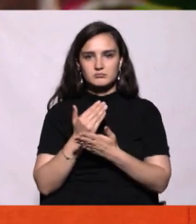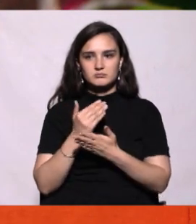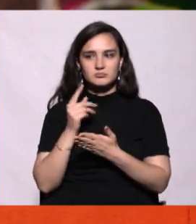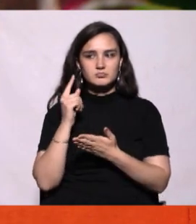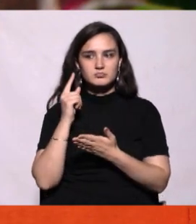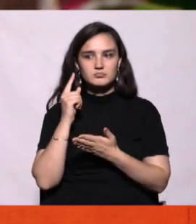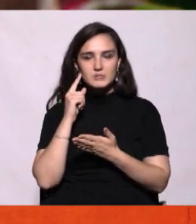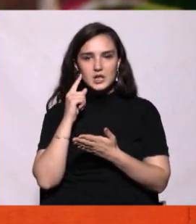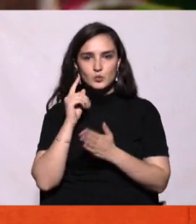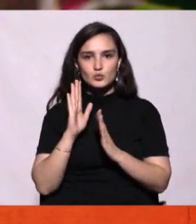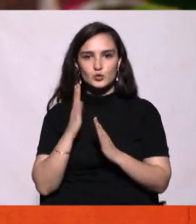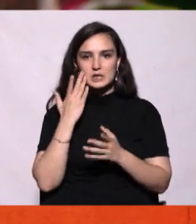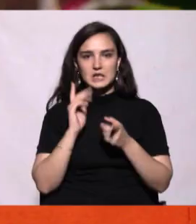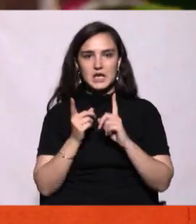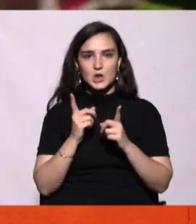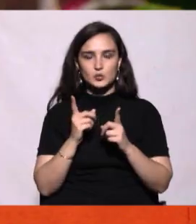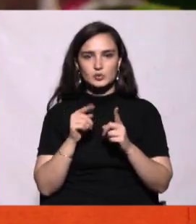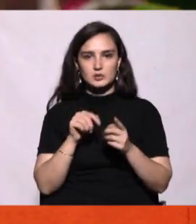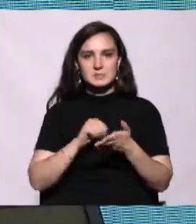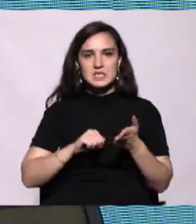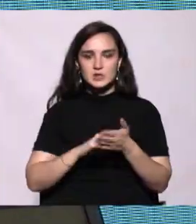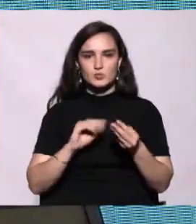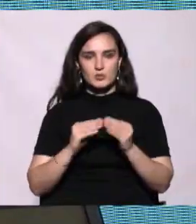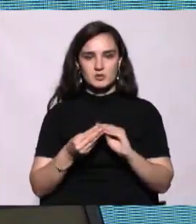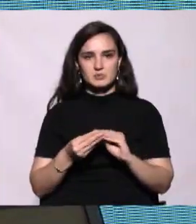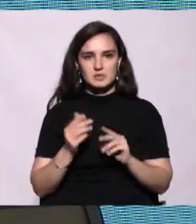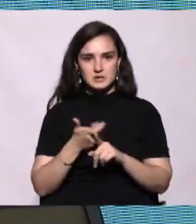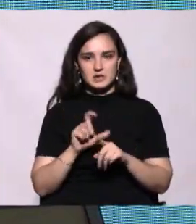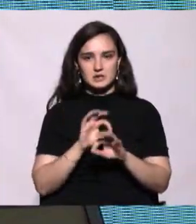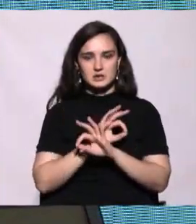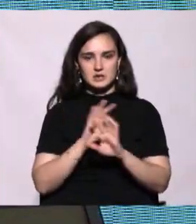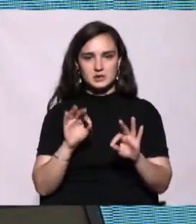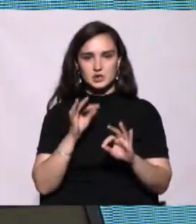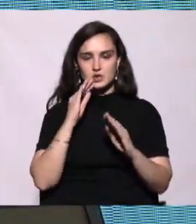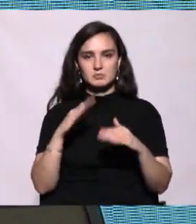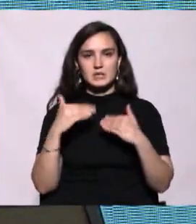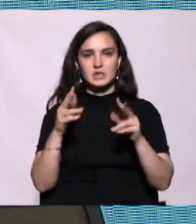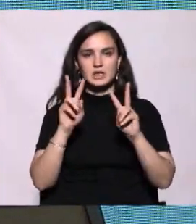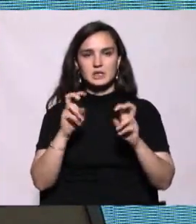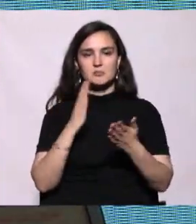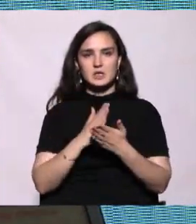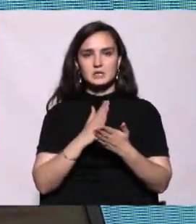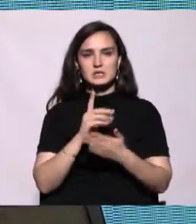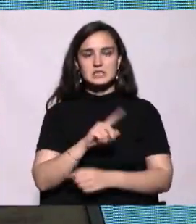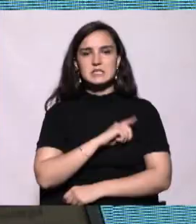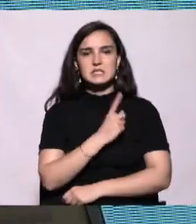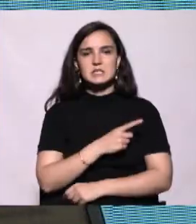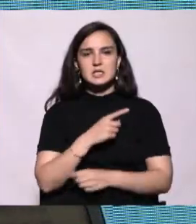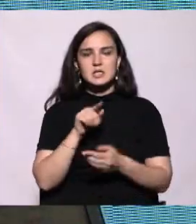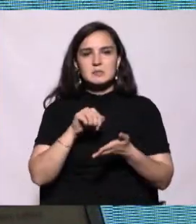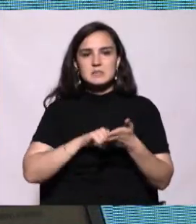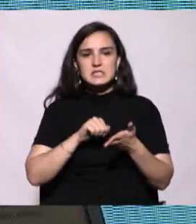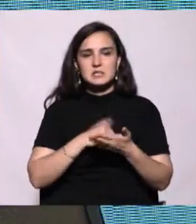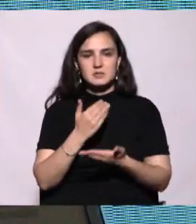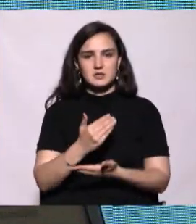hound as a real cause of the problem. Very good. And that connects to our second theme, the power of reason. The power of